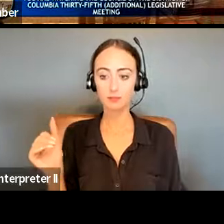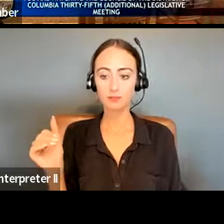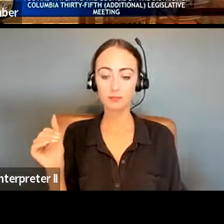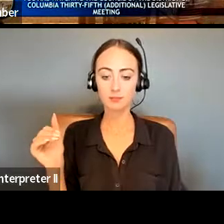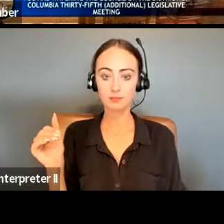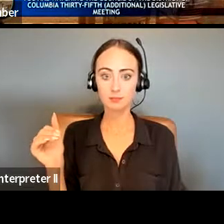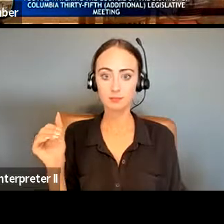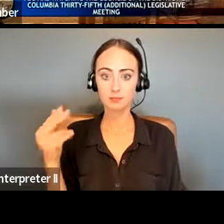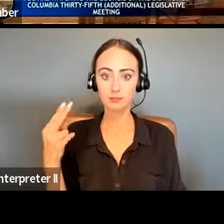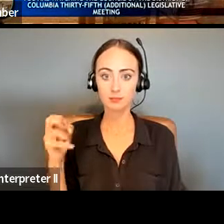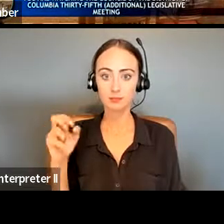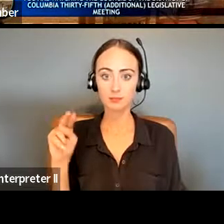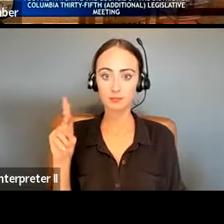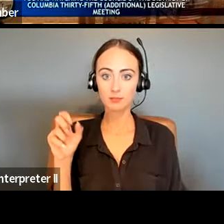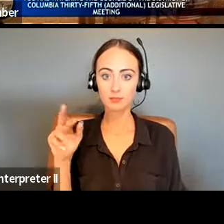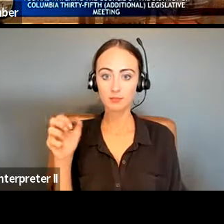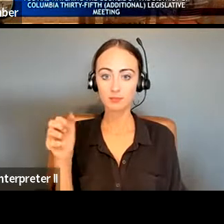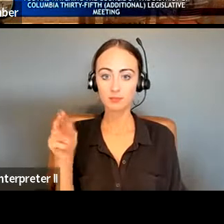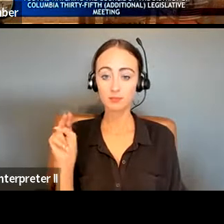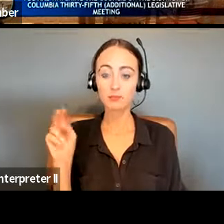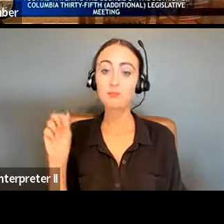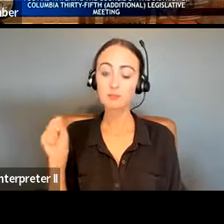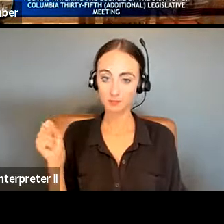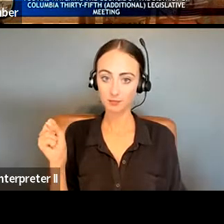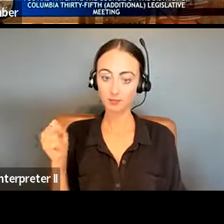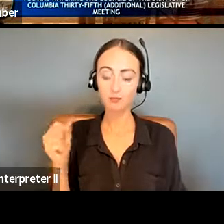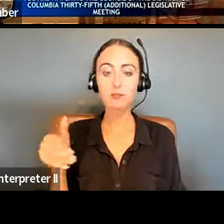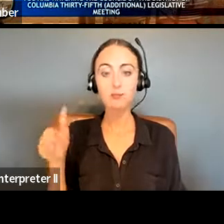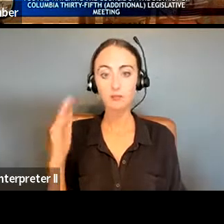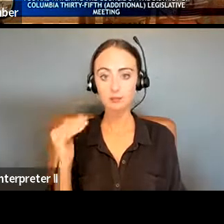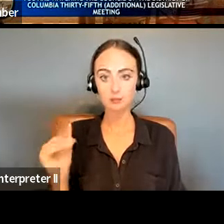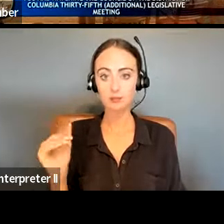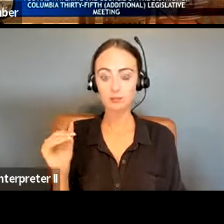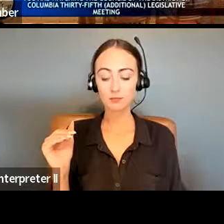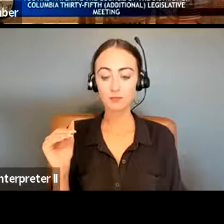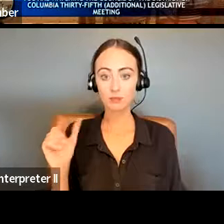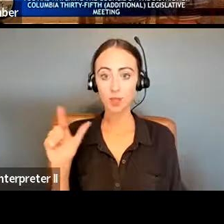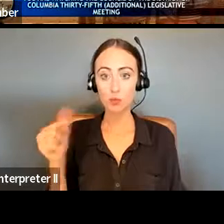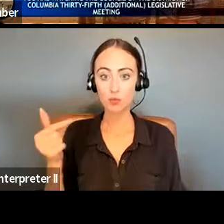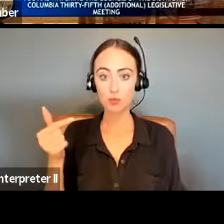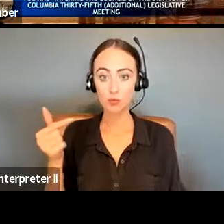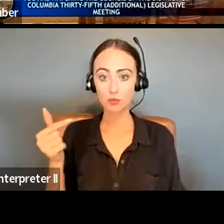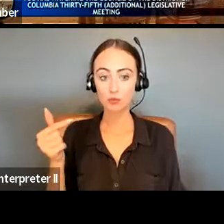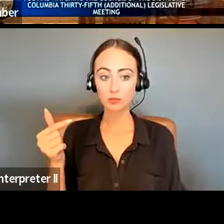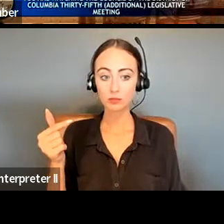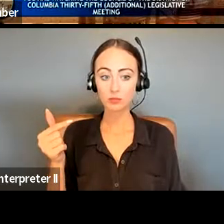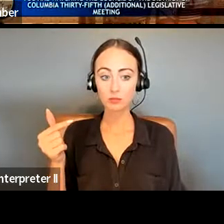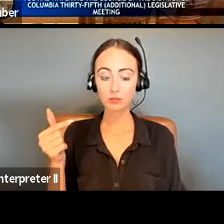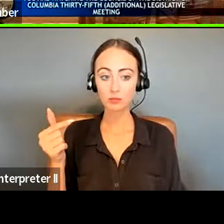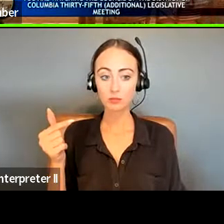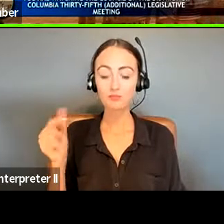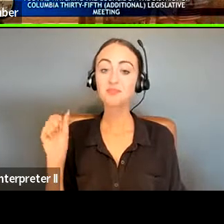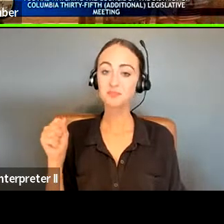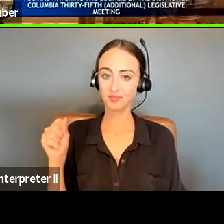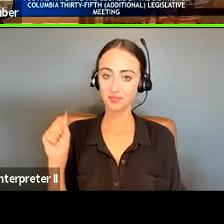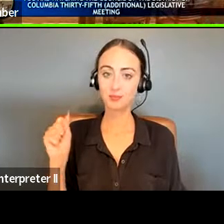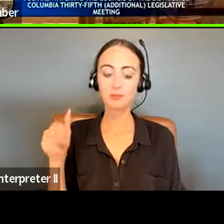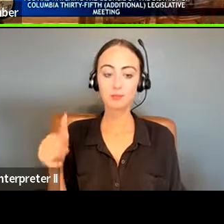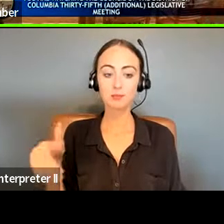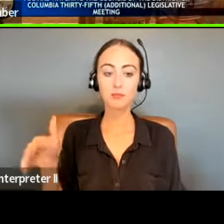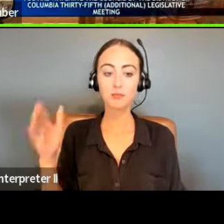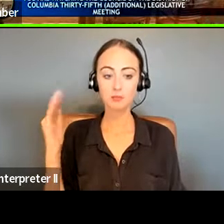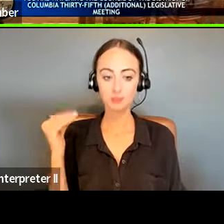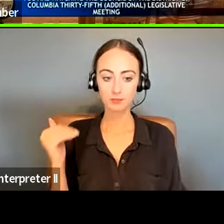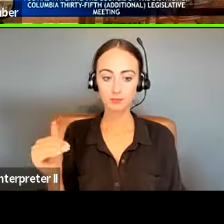yes. Councilmember Henderson. Yes. Councilmember Henderson votes yes. Councilmember Lewis George. Yes.